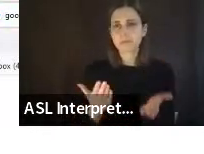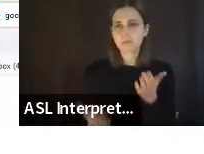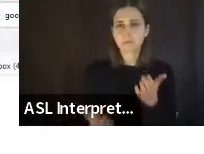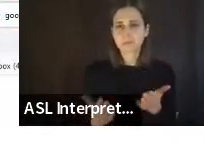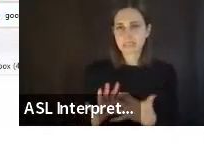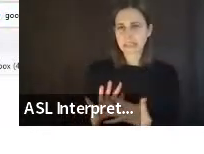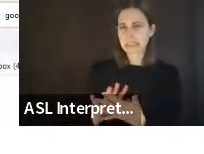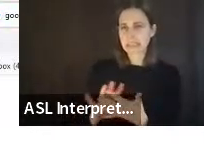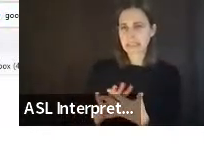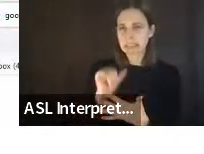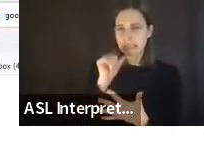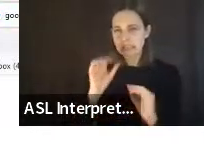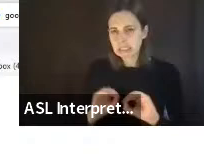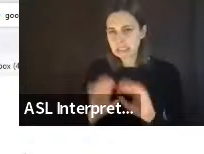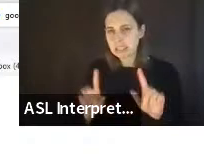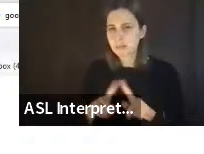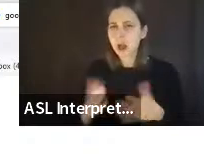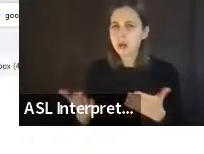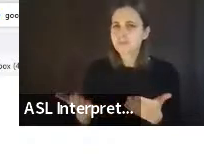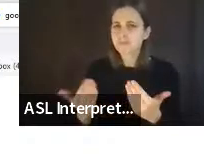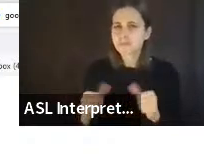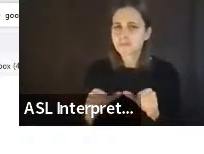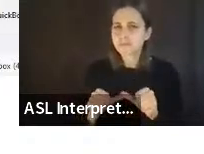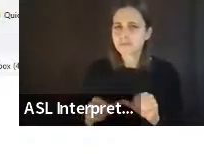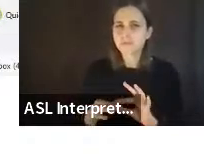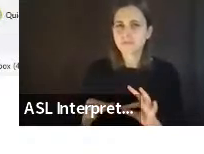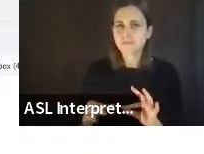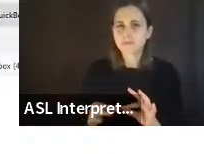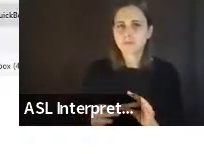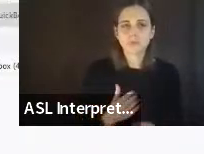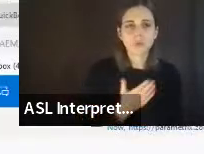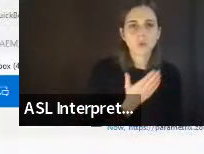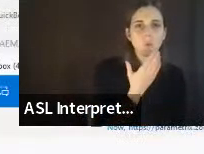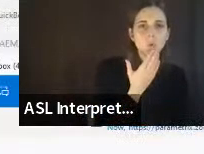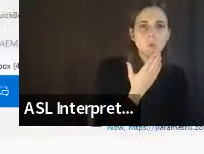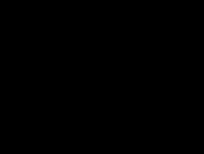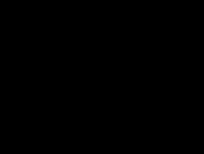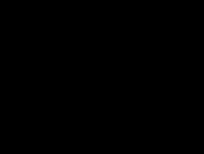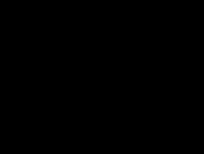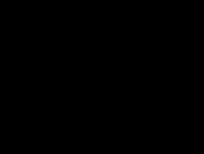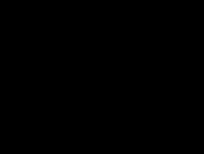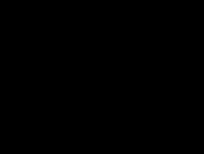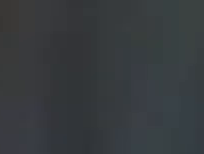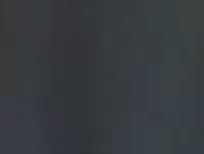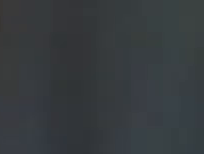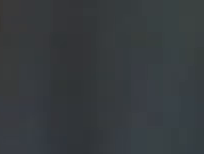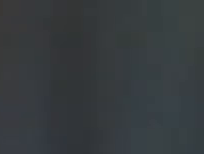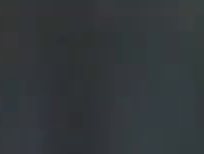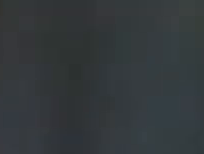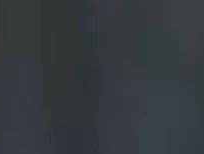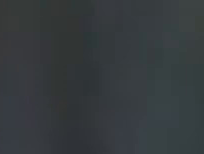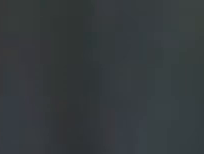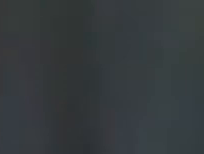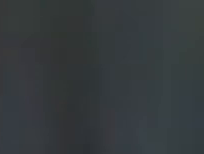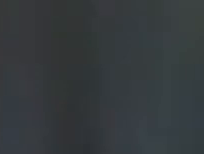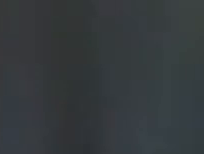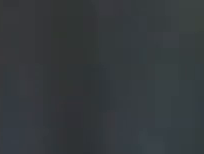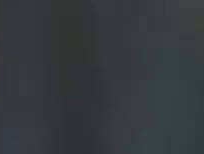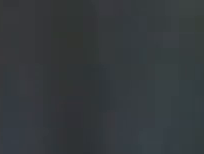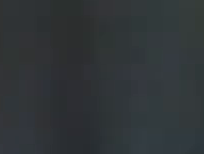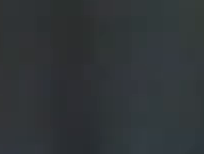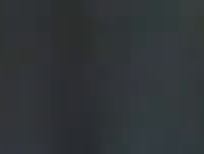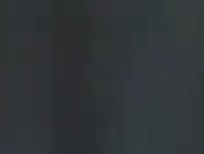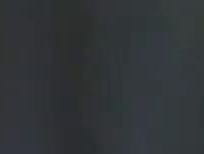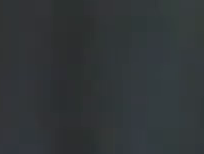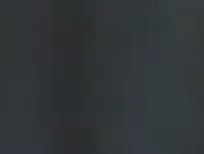let you know. Okay. I think you're still sharing, Jason. Yeah. Sorry, Jason. So my question is about auxiliary